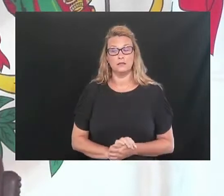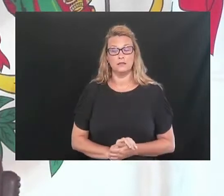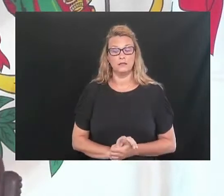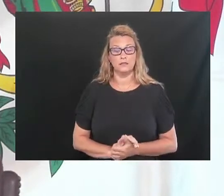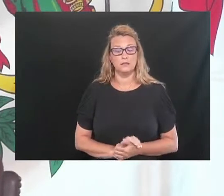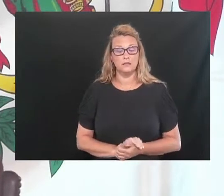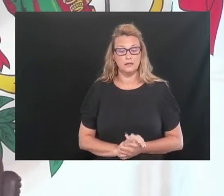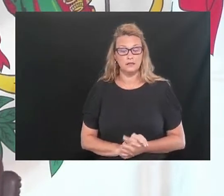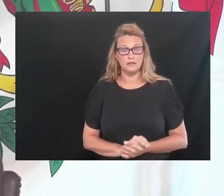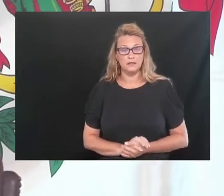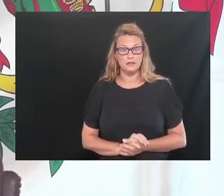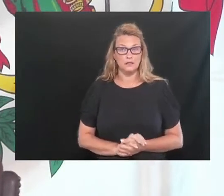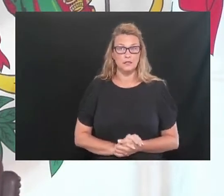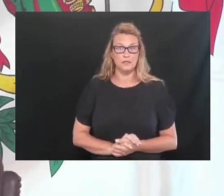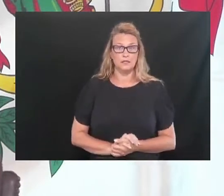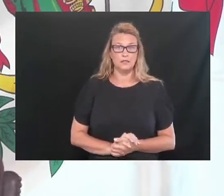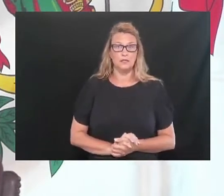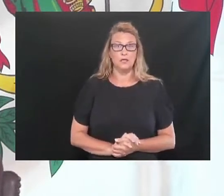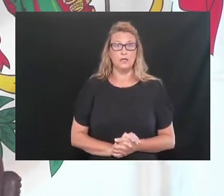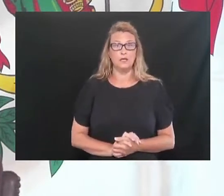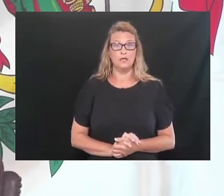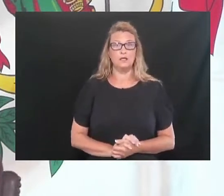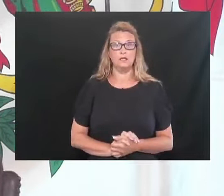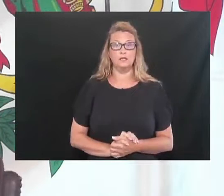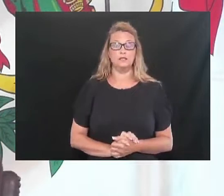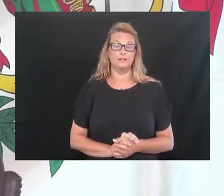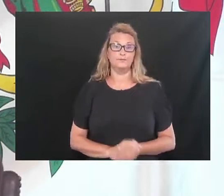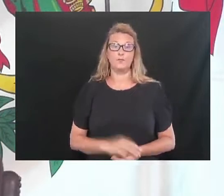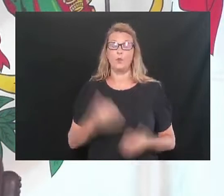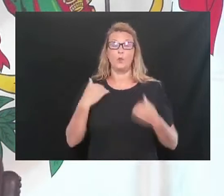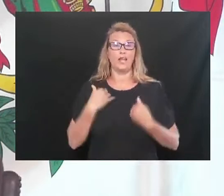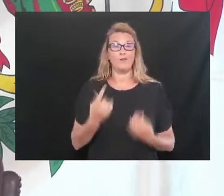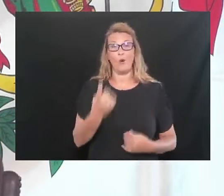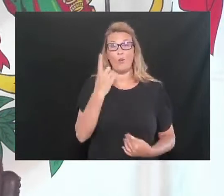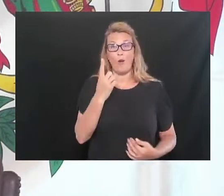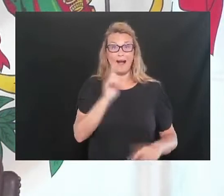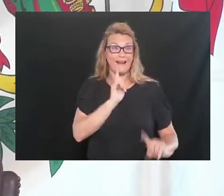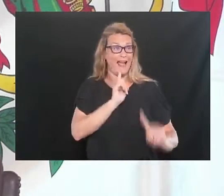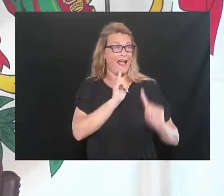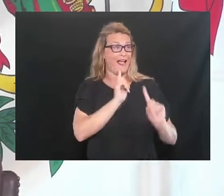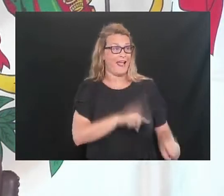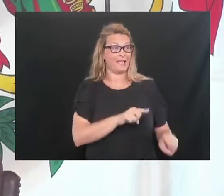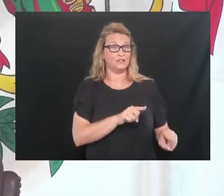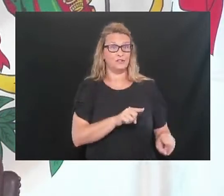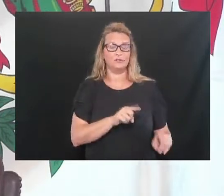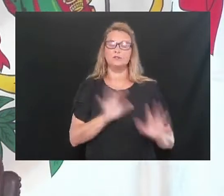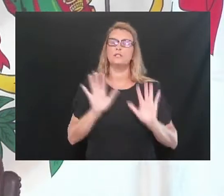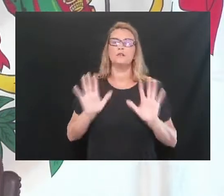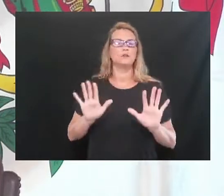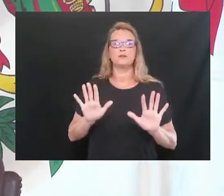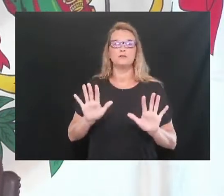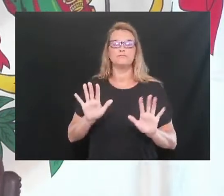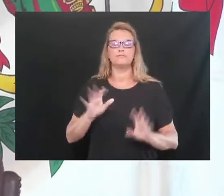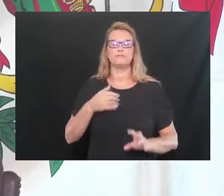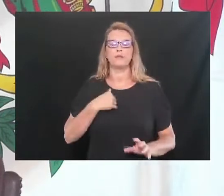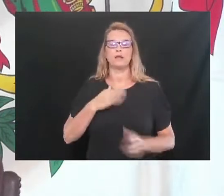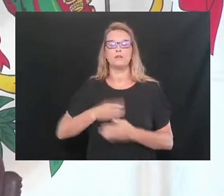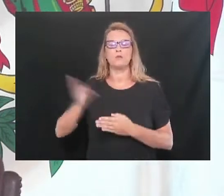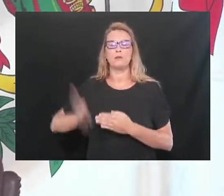Like I said, our ticket out of this is one thing. Well, I'm gonna do that